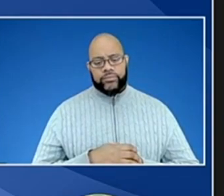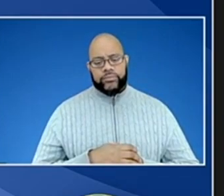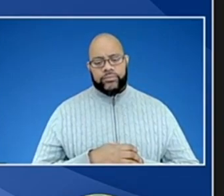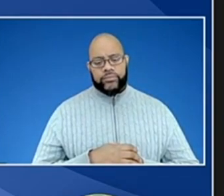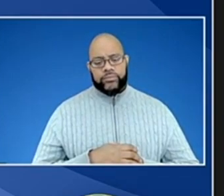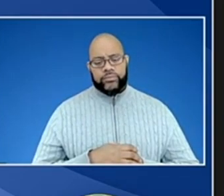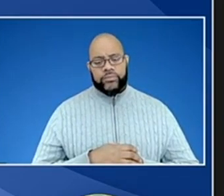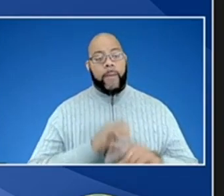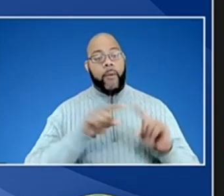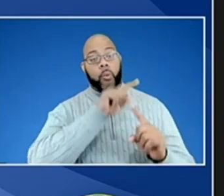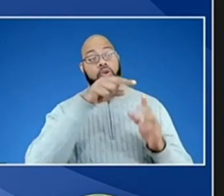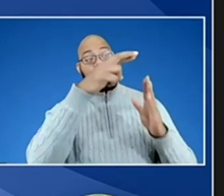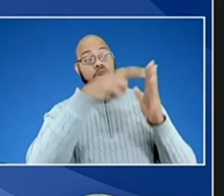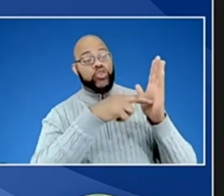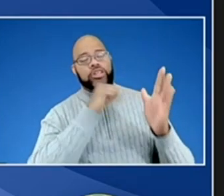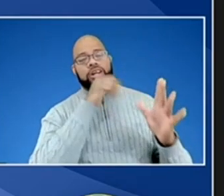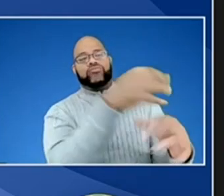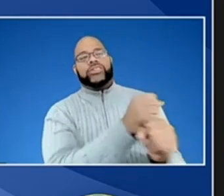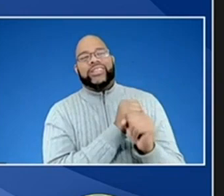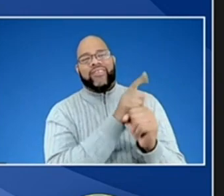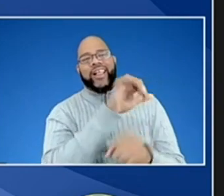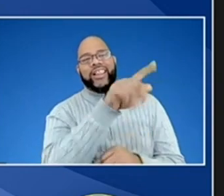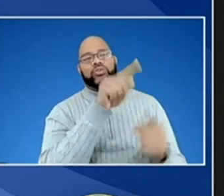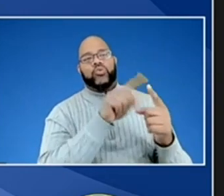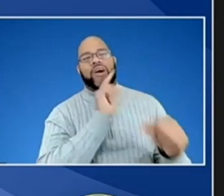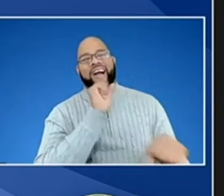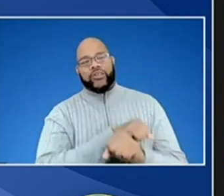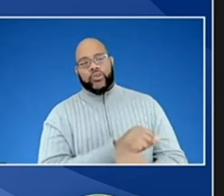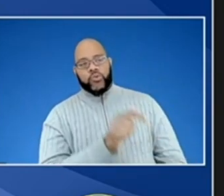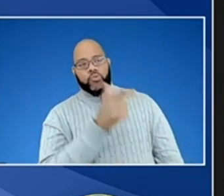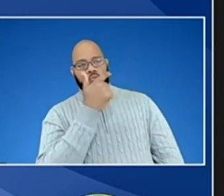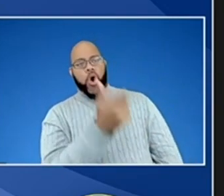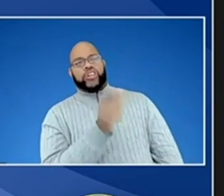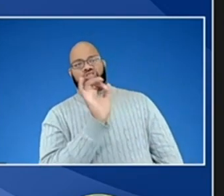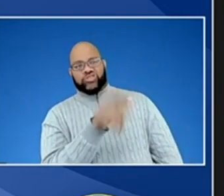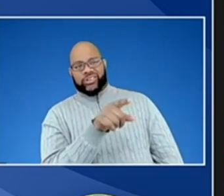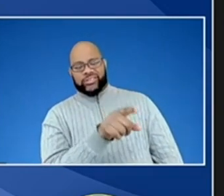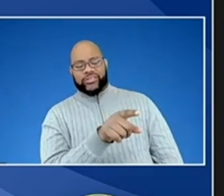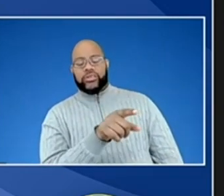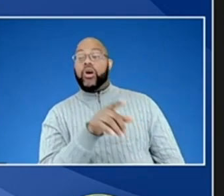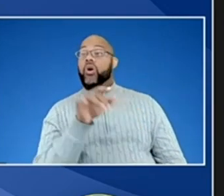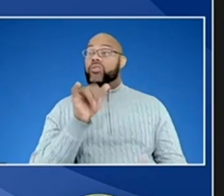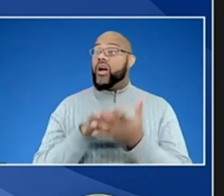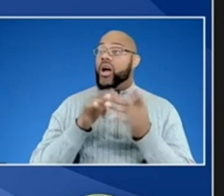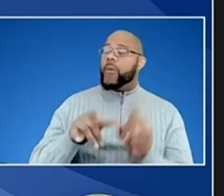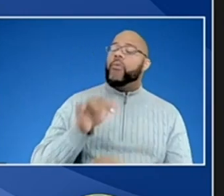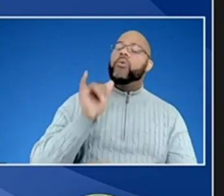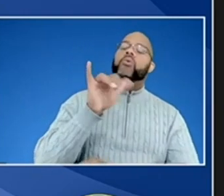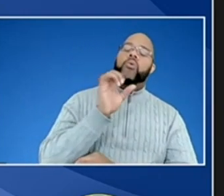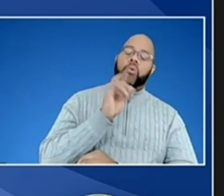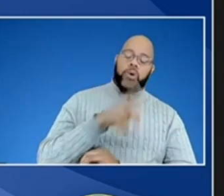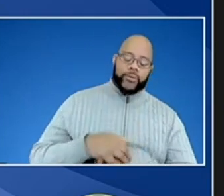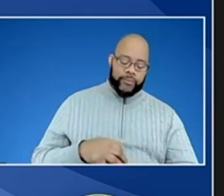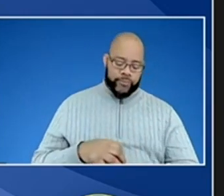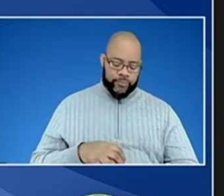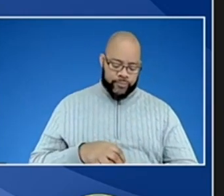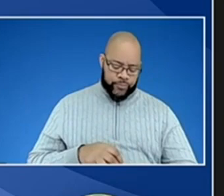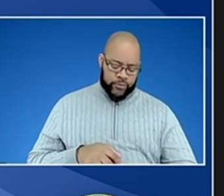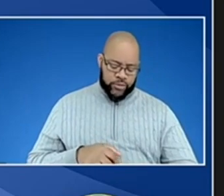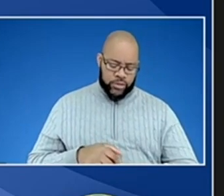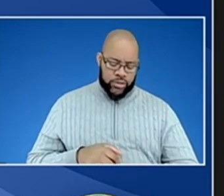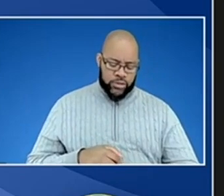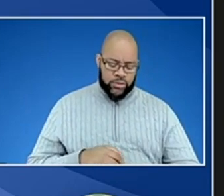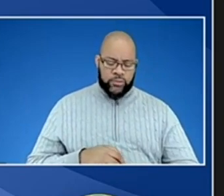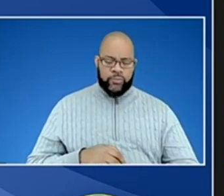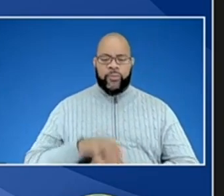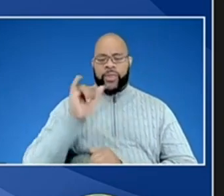But when they register, they're not receiving the link to actually watch it. Oh, that's what's going on? Okay. All right.